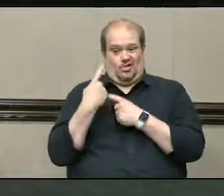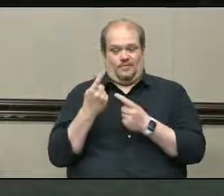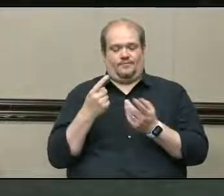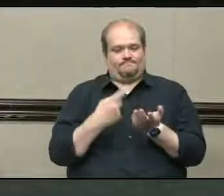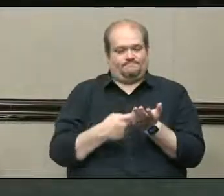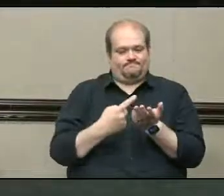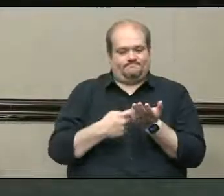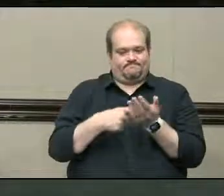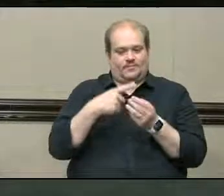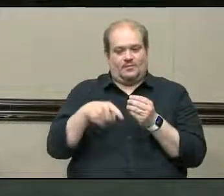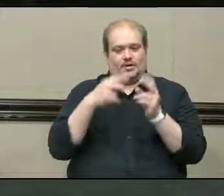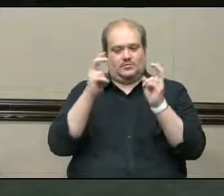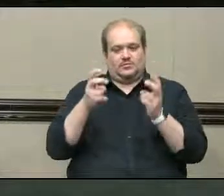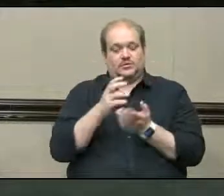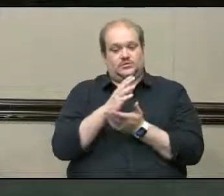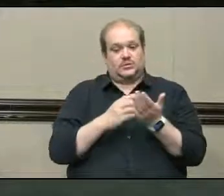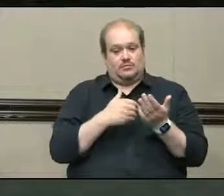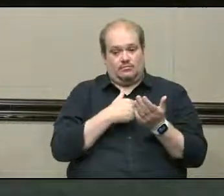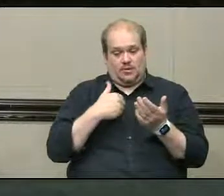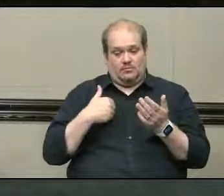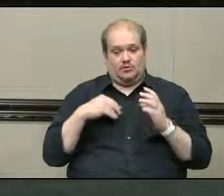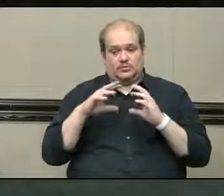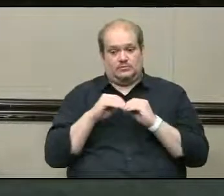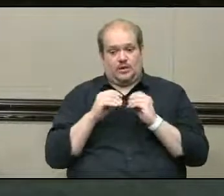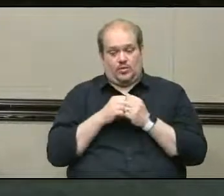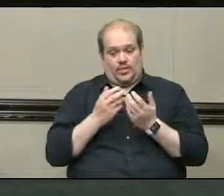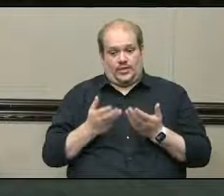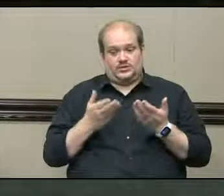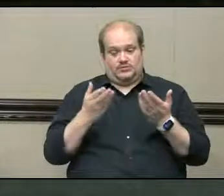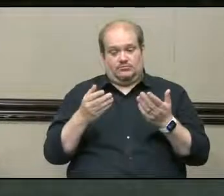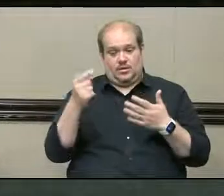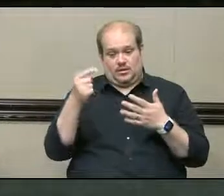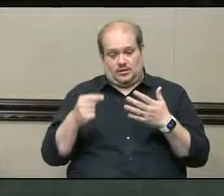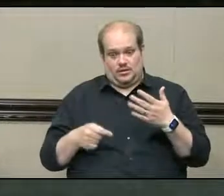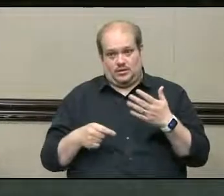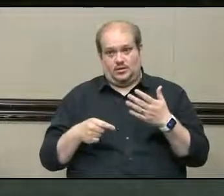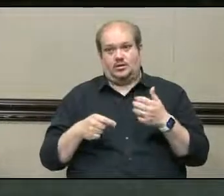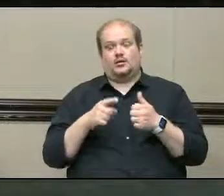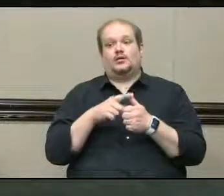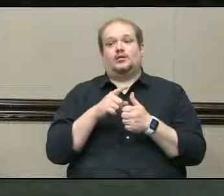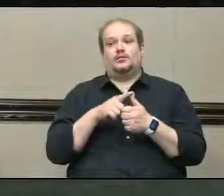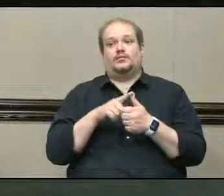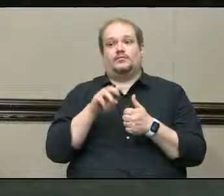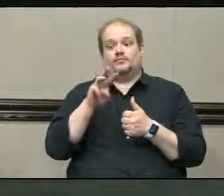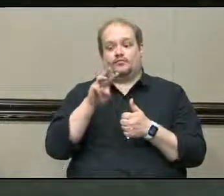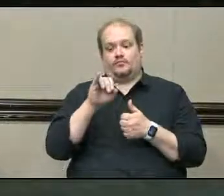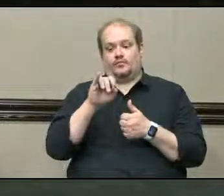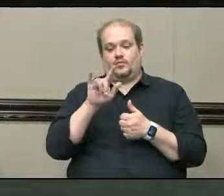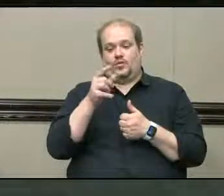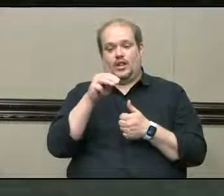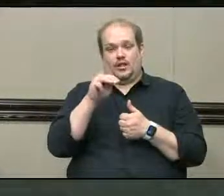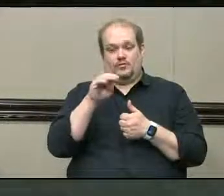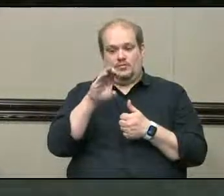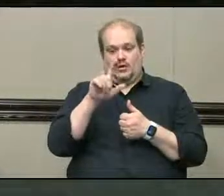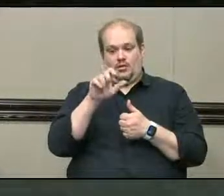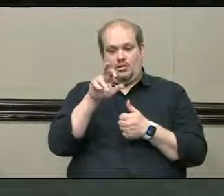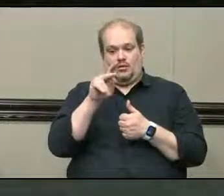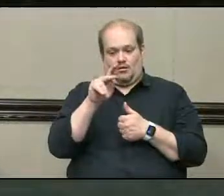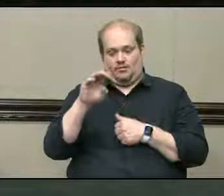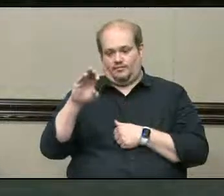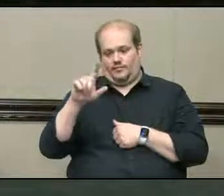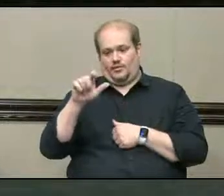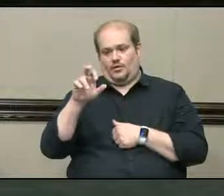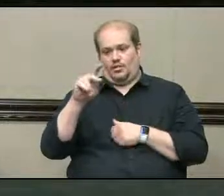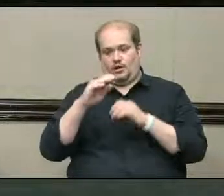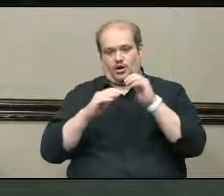them. A couple of those members that we did meet with and submit stuff to that got submitted out was William Clark of Clark Construction